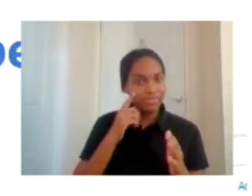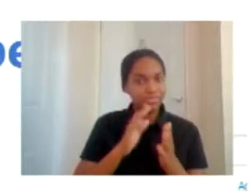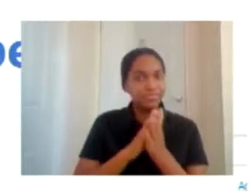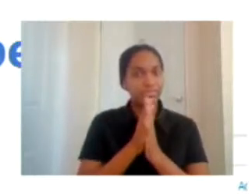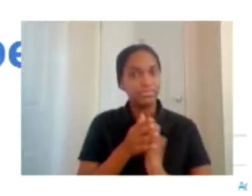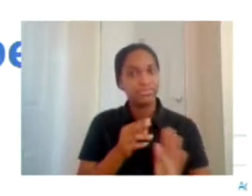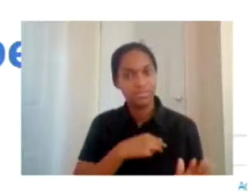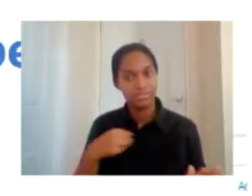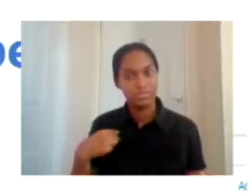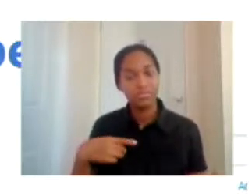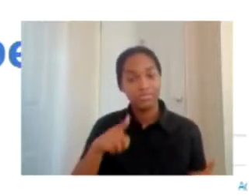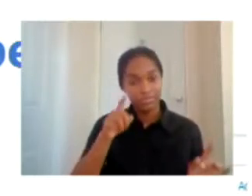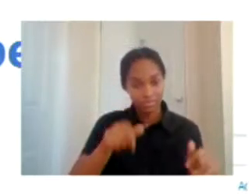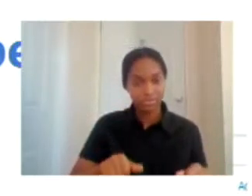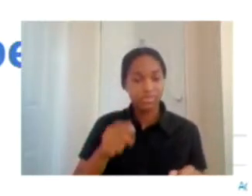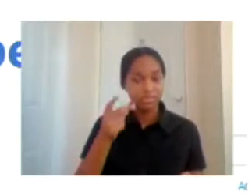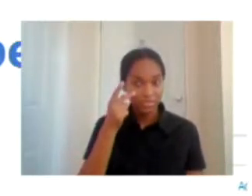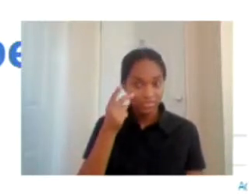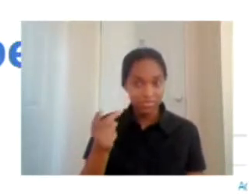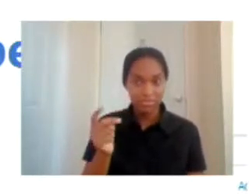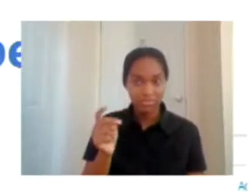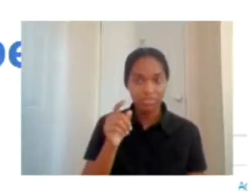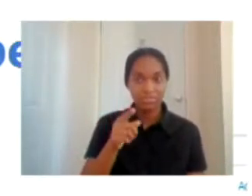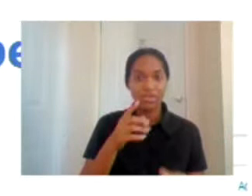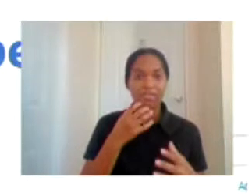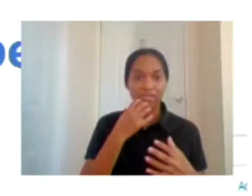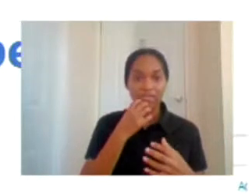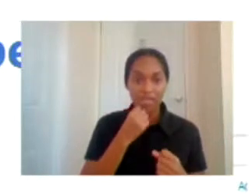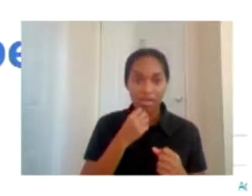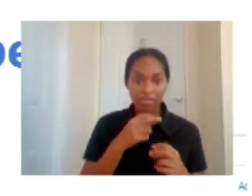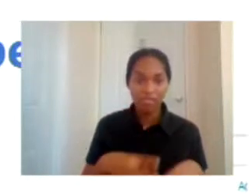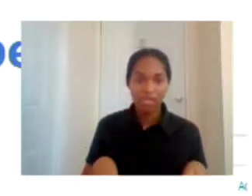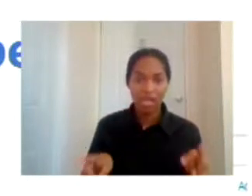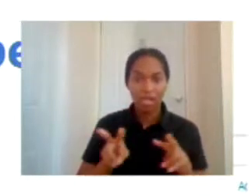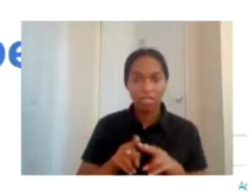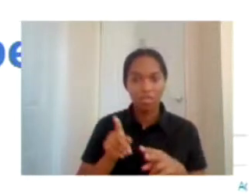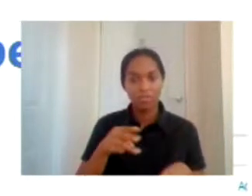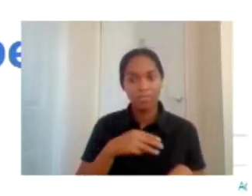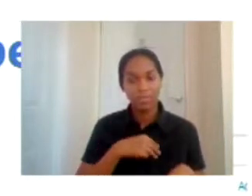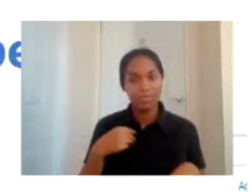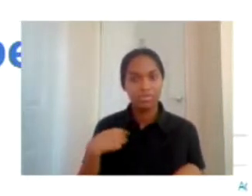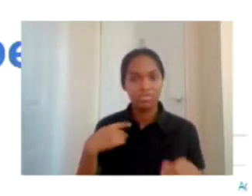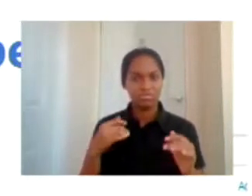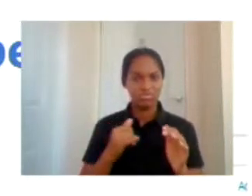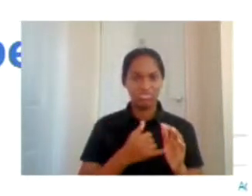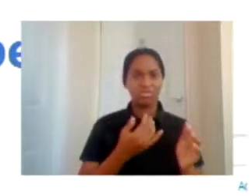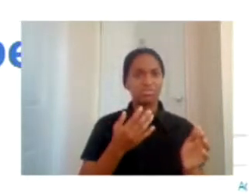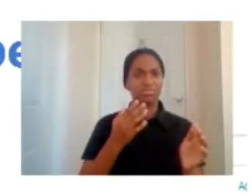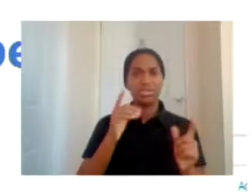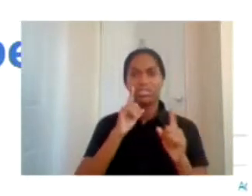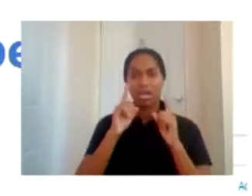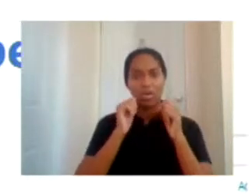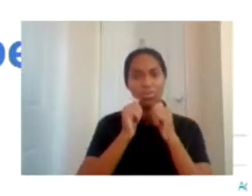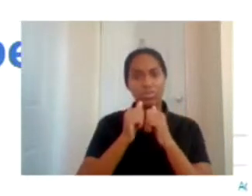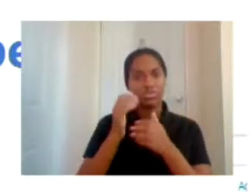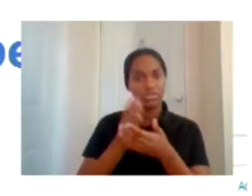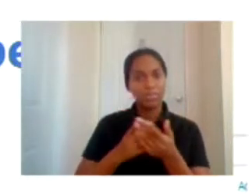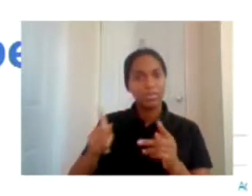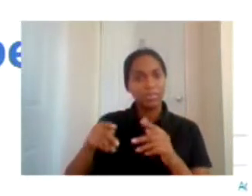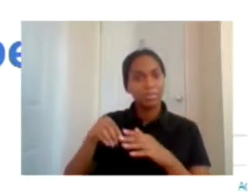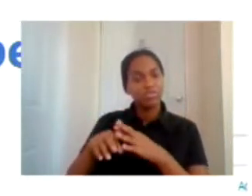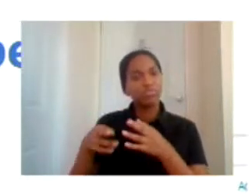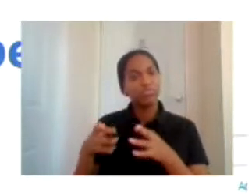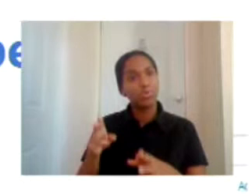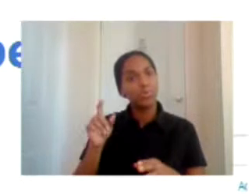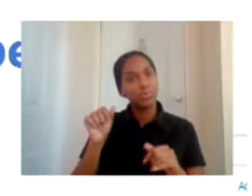You can see the value of membership just by talking to some of these people in the room. You